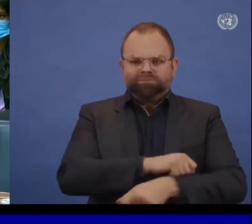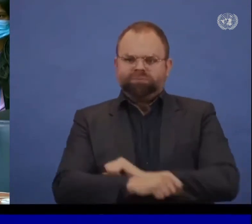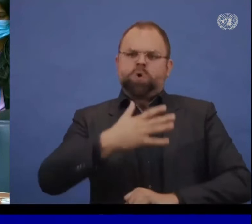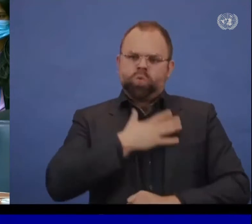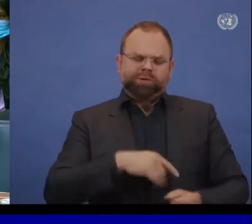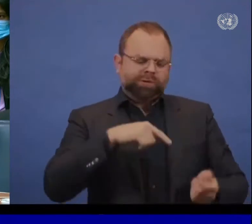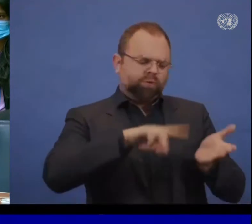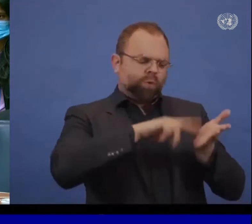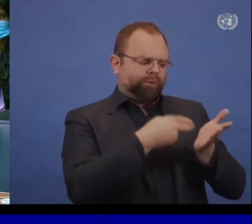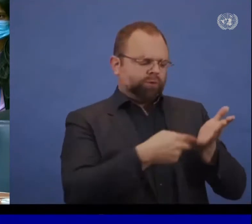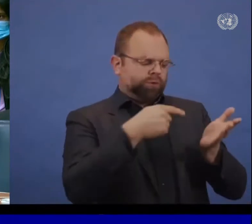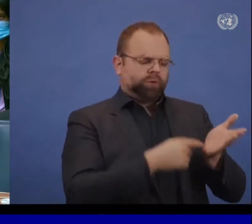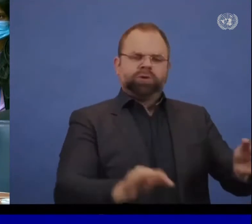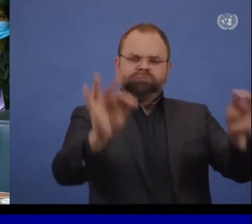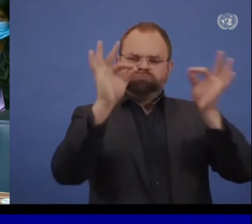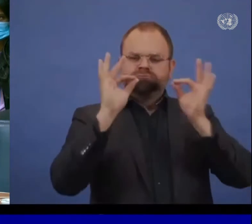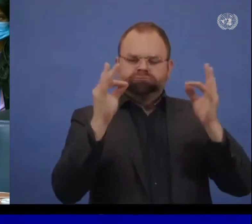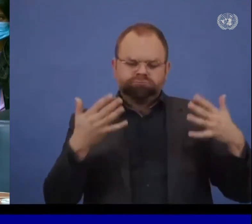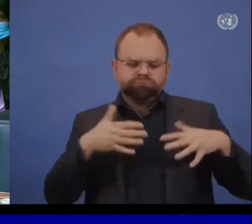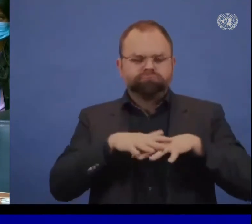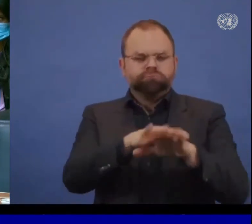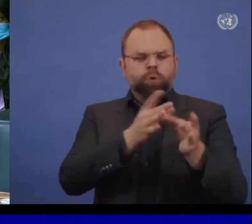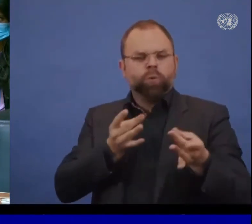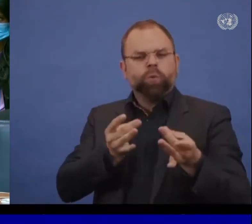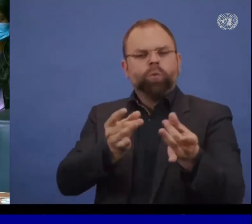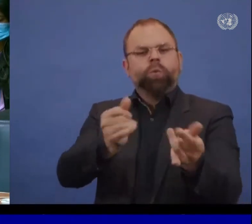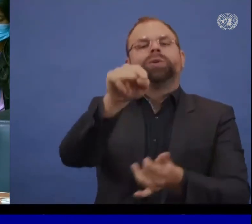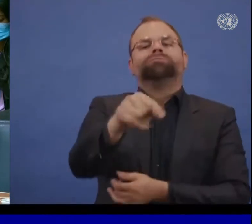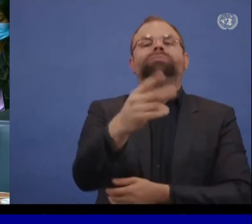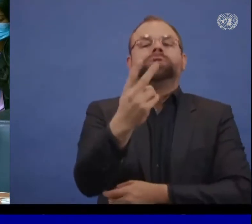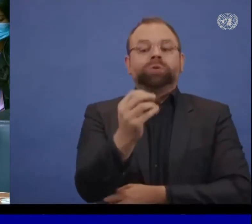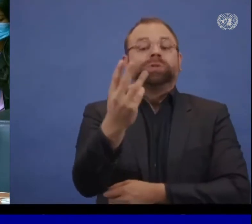difference for the disabled, and we can. I thank you, Mr. President.